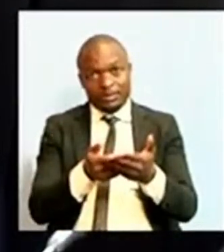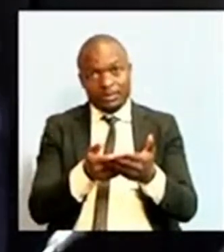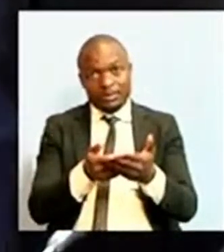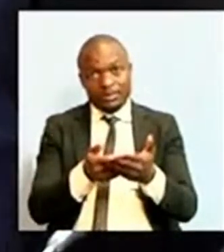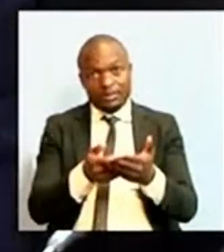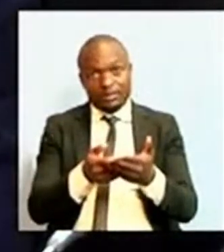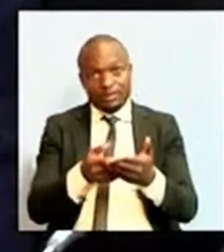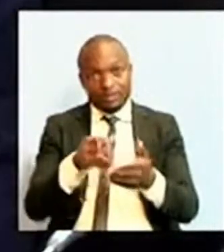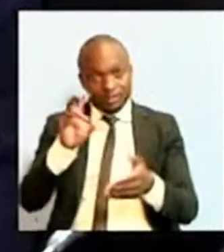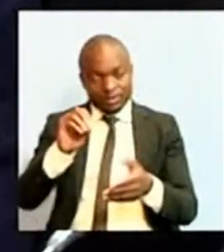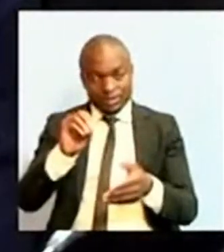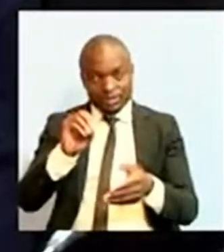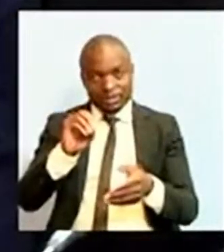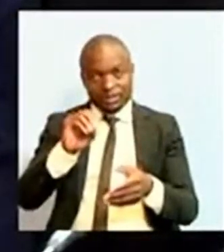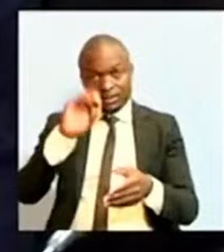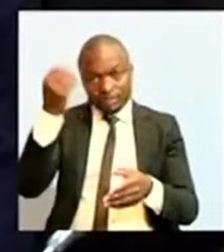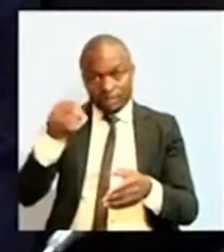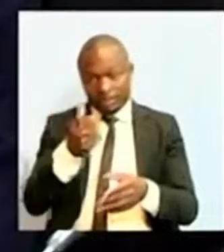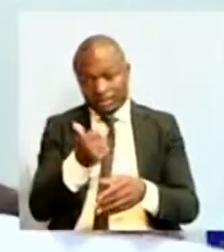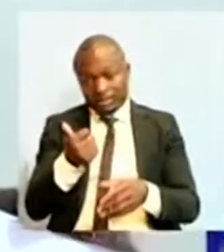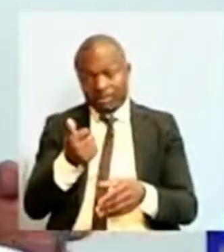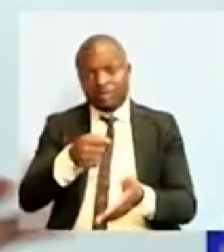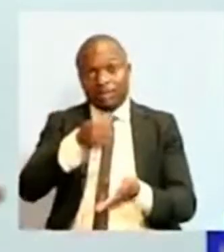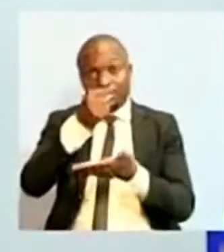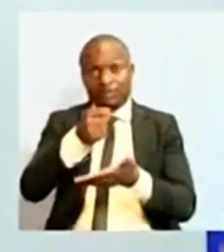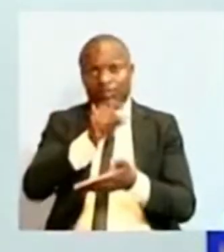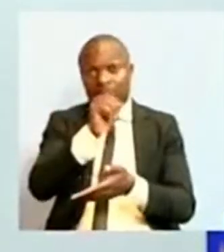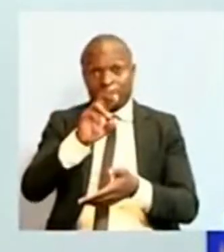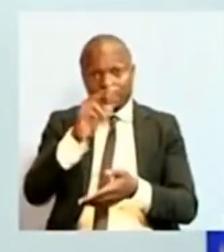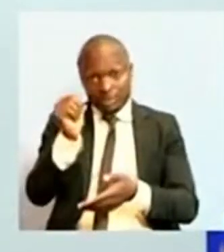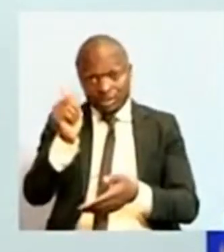budget. For ZRA,